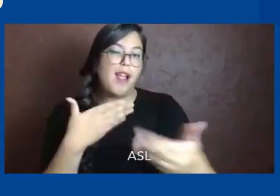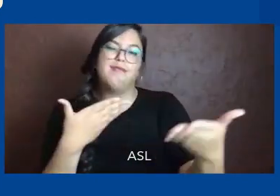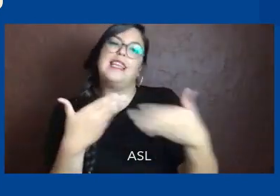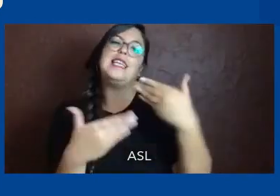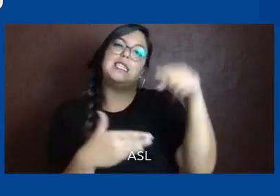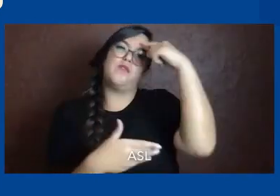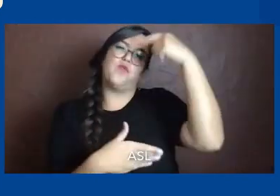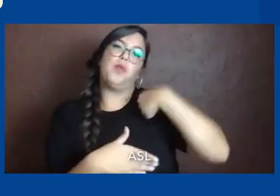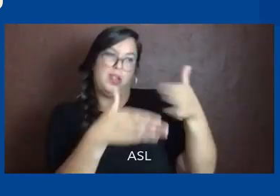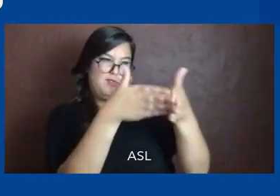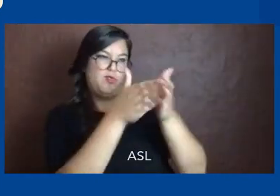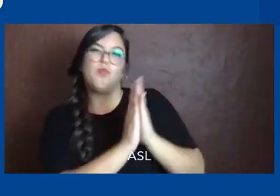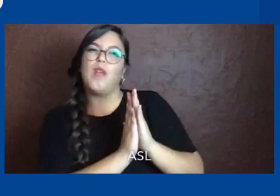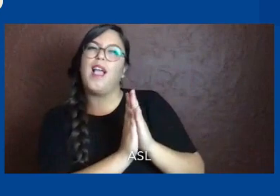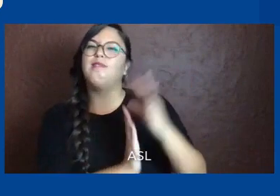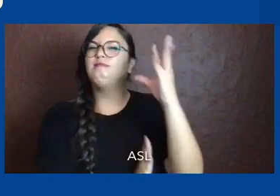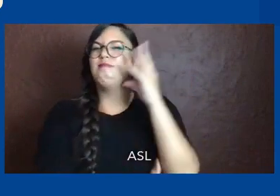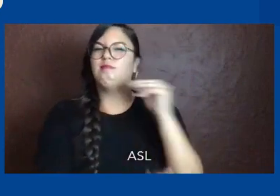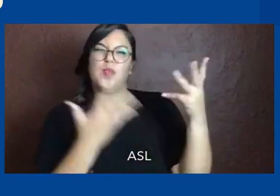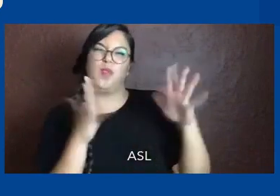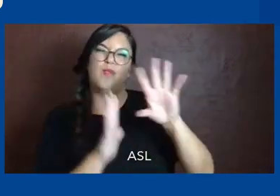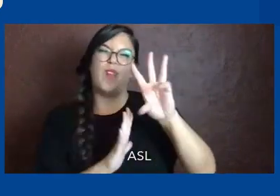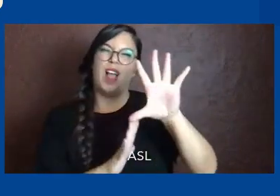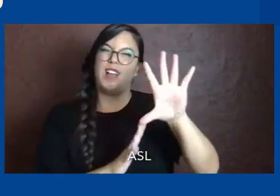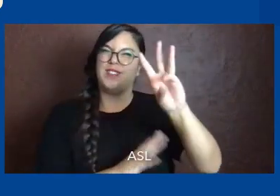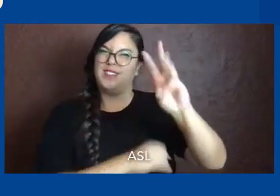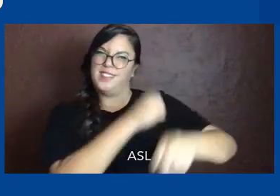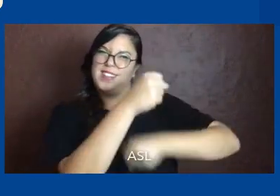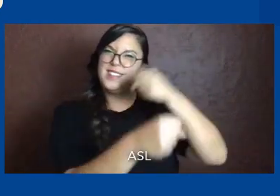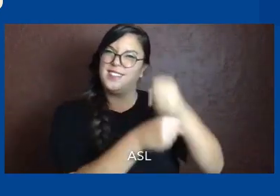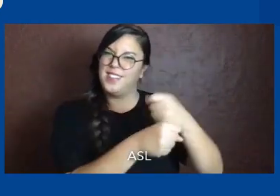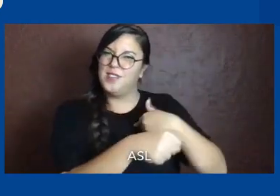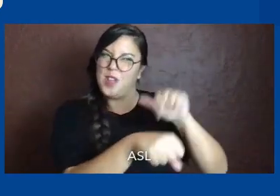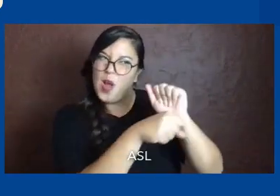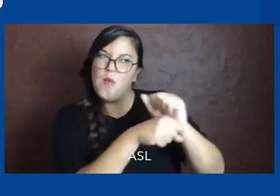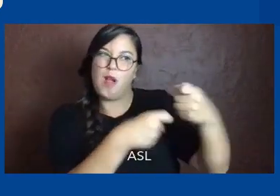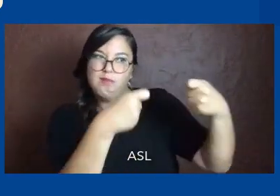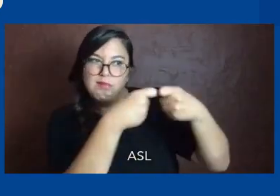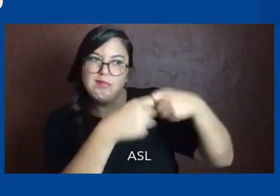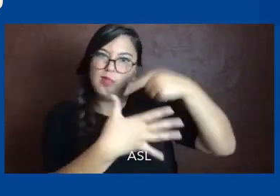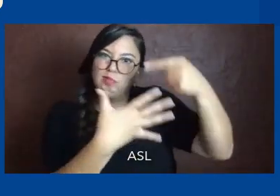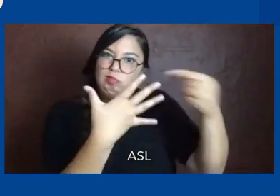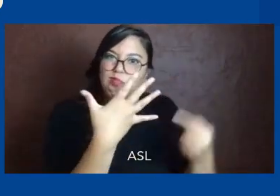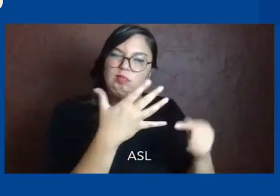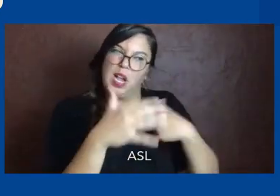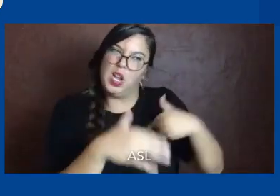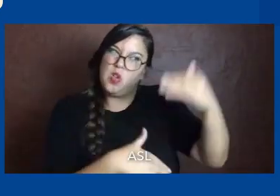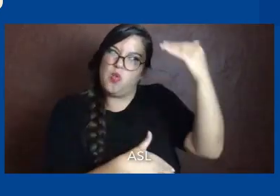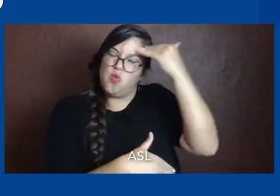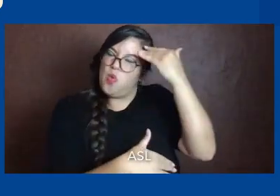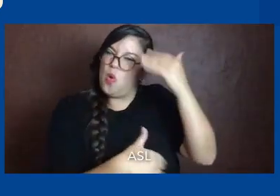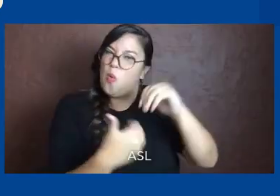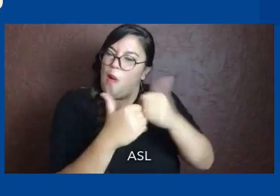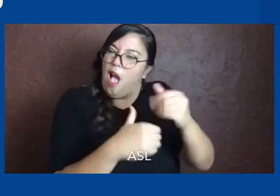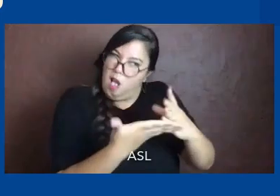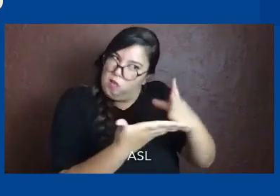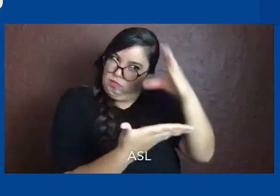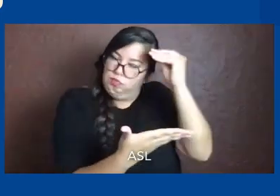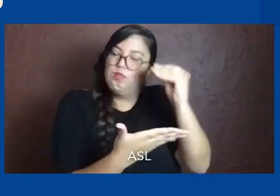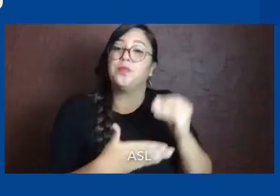as a juicer or electrician. So that was good. What's really nice about